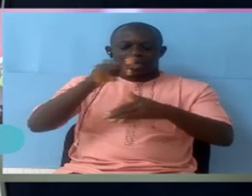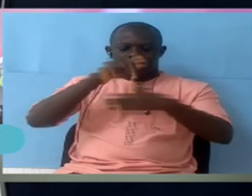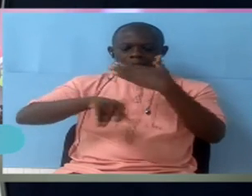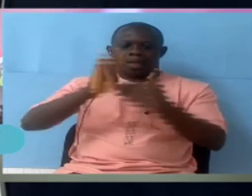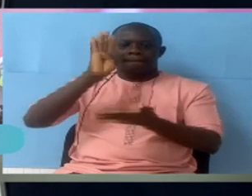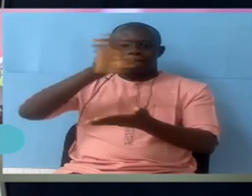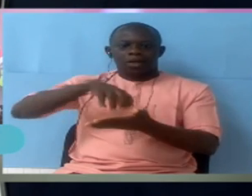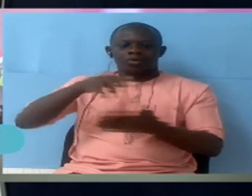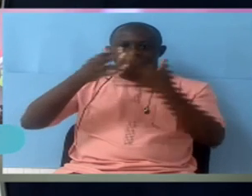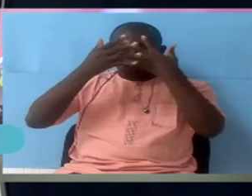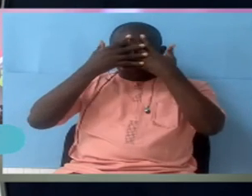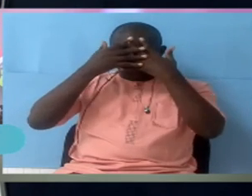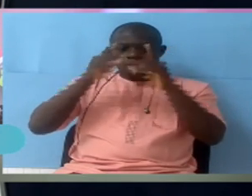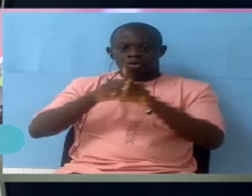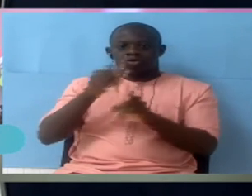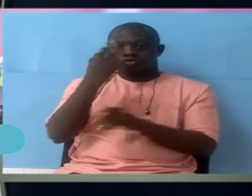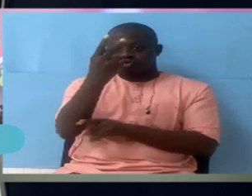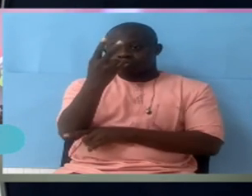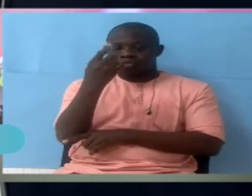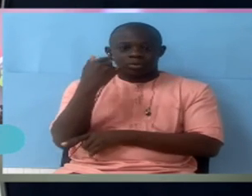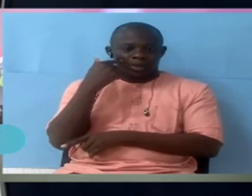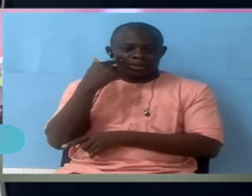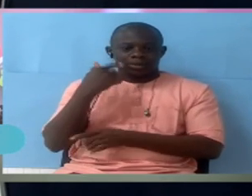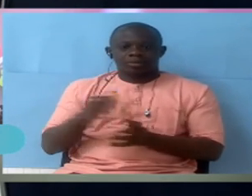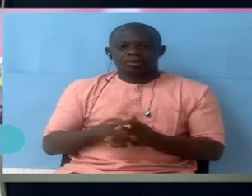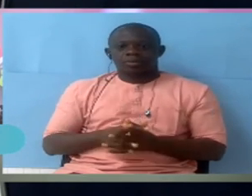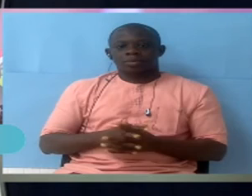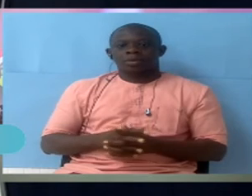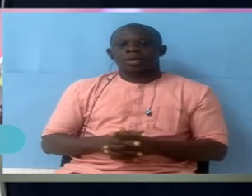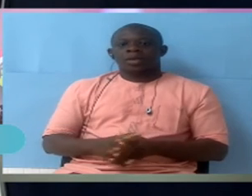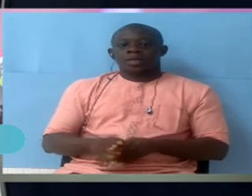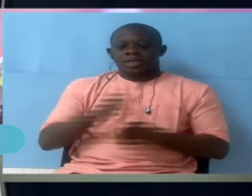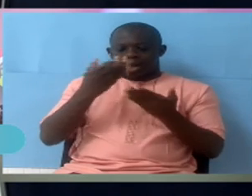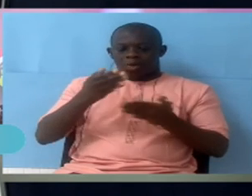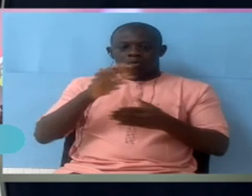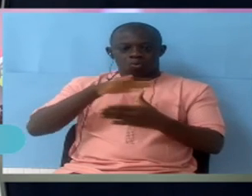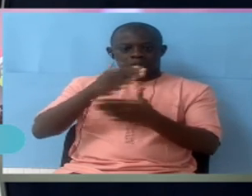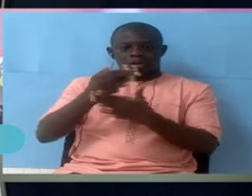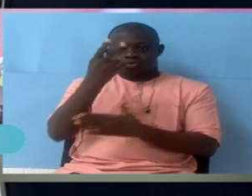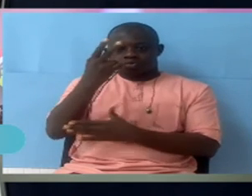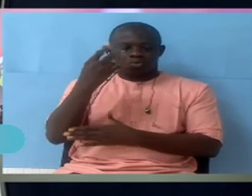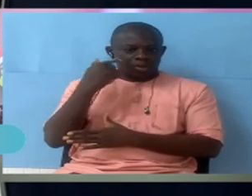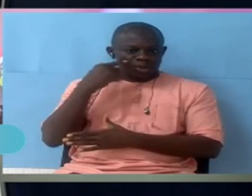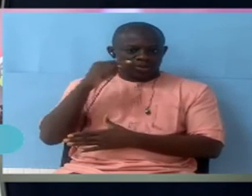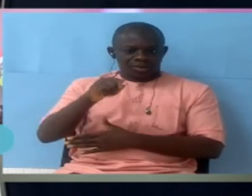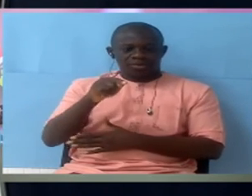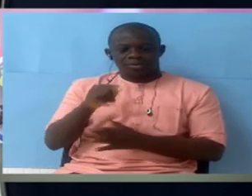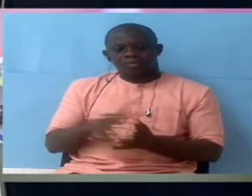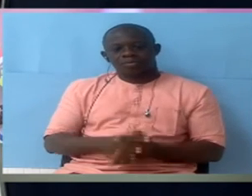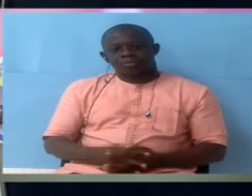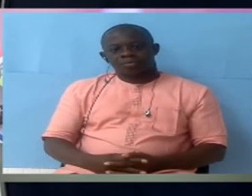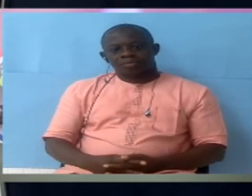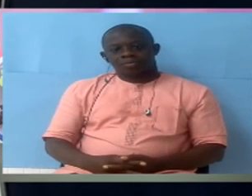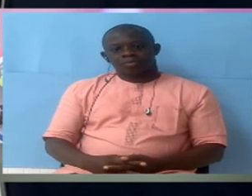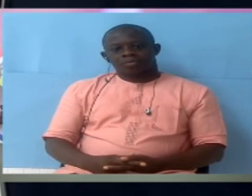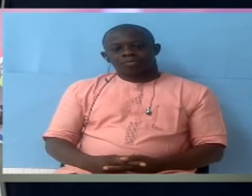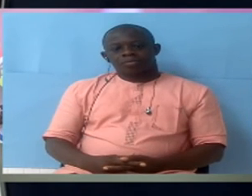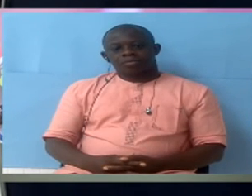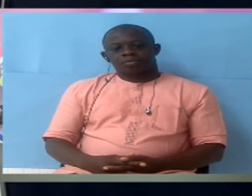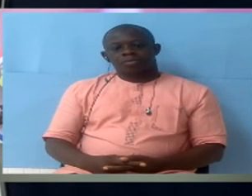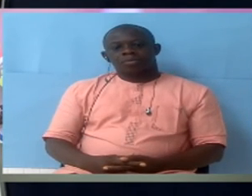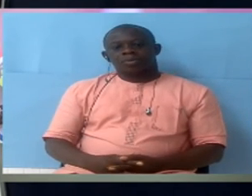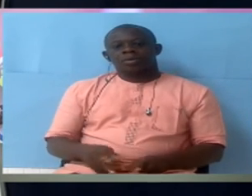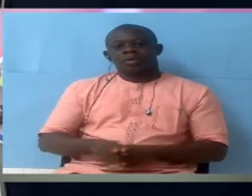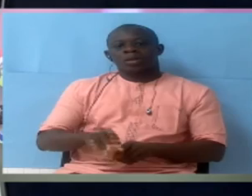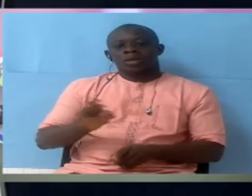2 days. Yes. Nek nga mile 2 be ñaari fan. During that 2 days. Ci bir ñaari fan yoyu. Did they at any